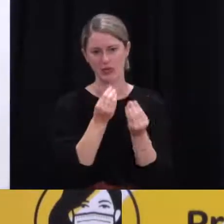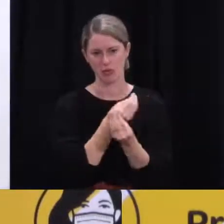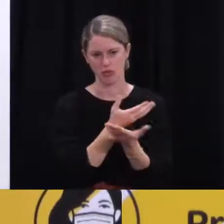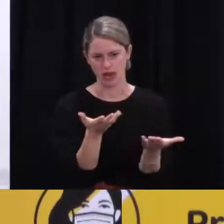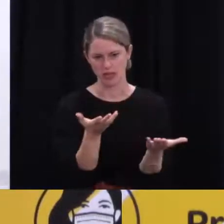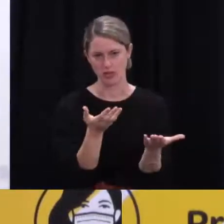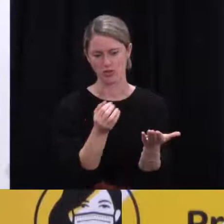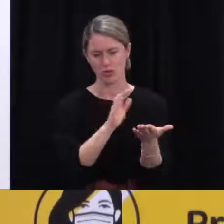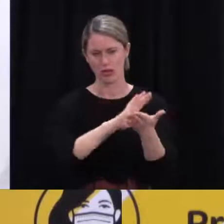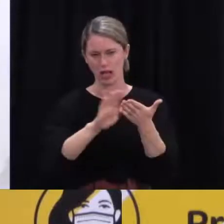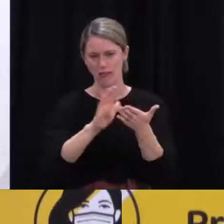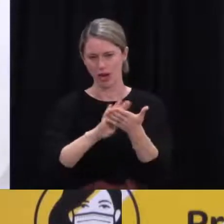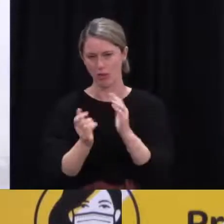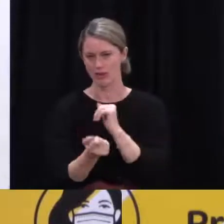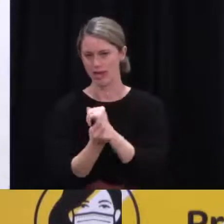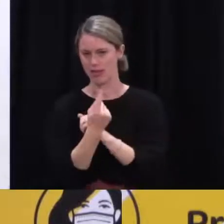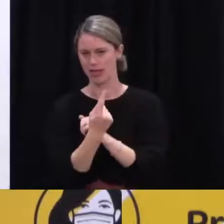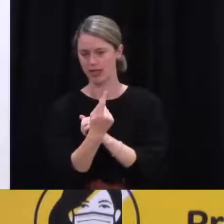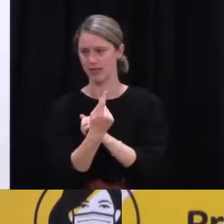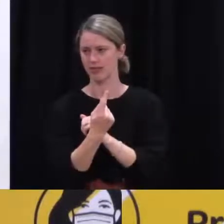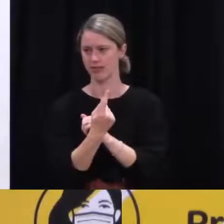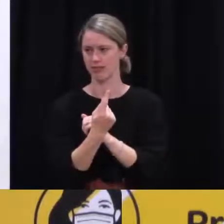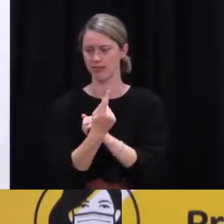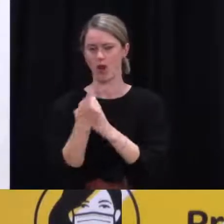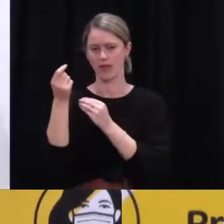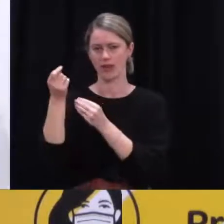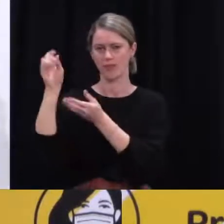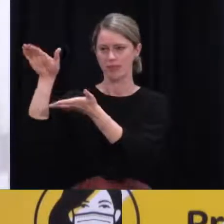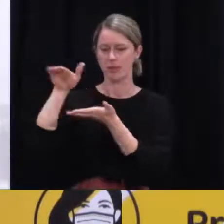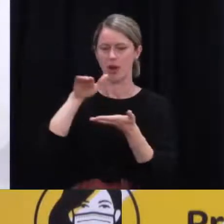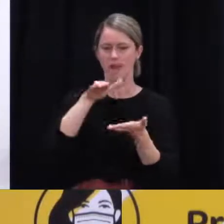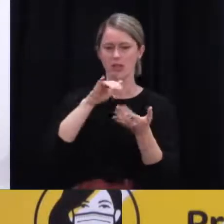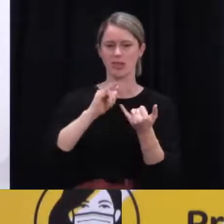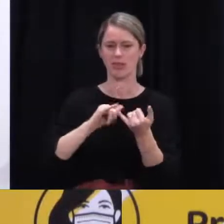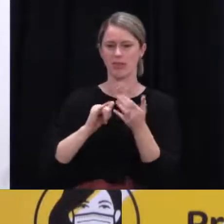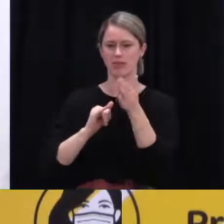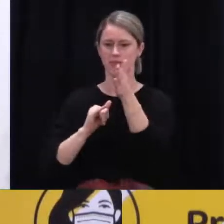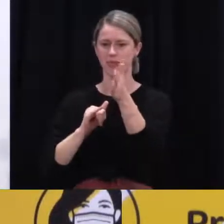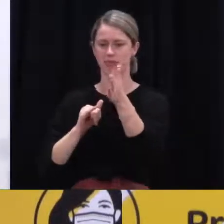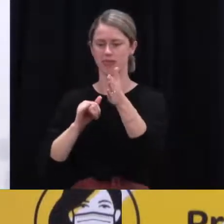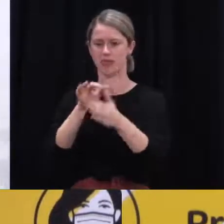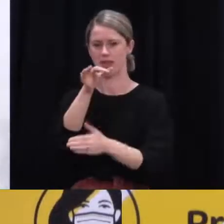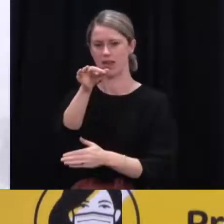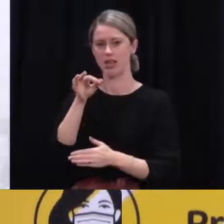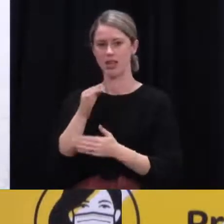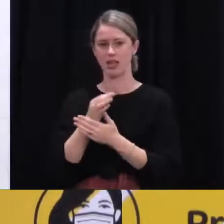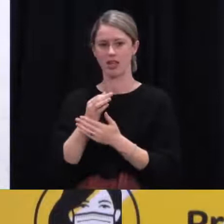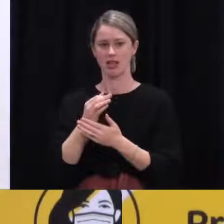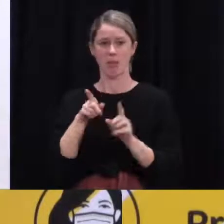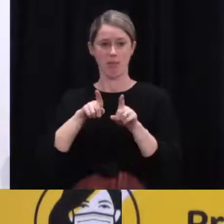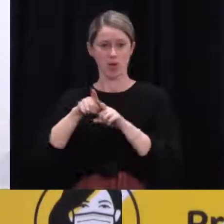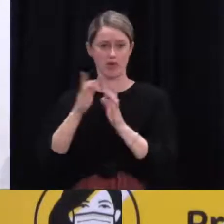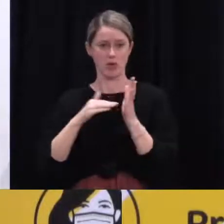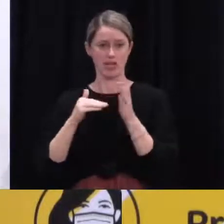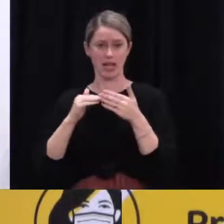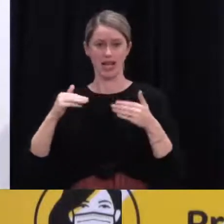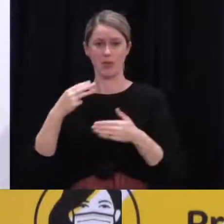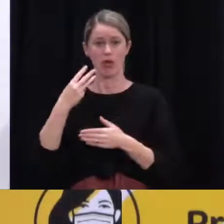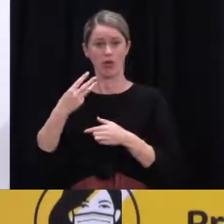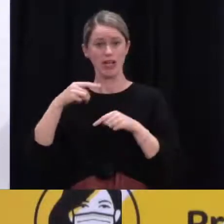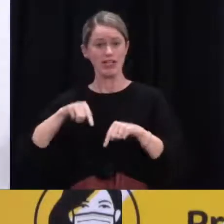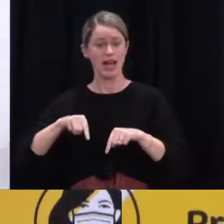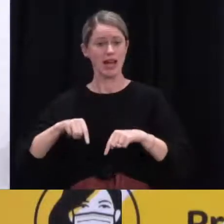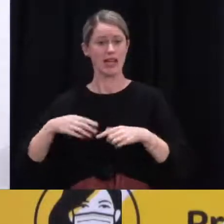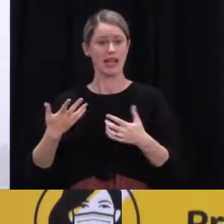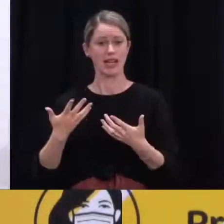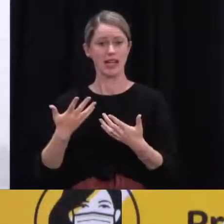least to give people clarity around what the supply situation is going to be for the month of September. A lot of the country moved down to level 3 today. Have you received any